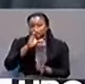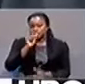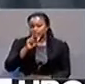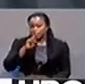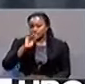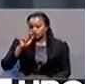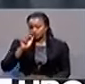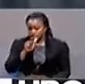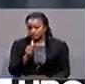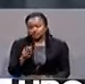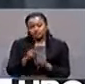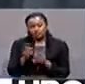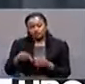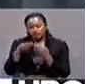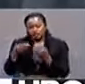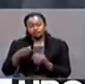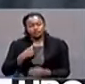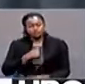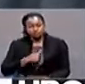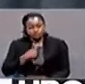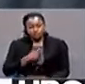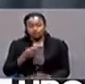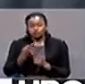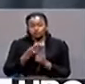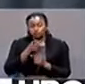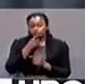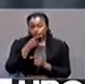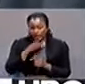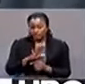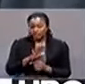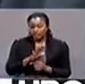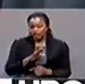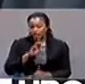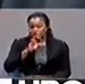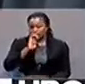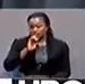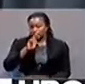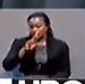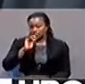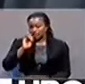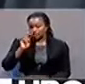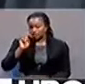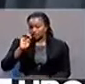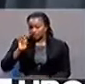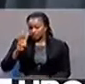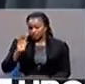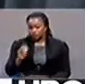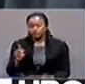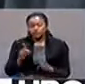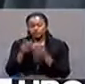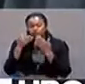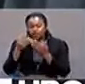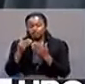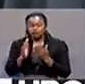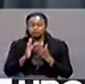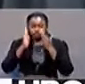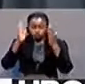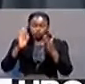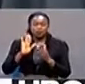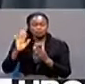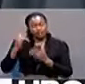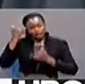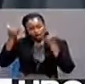Father Irineo Lukwago of Madu and to the Catholic community in Gomba West. I thank the late Archbishop for being